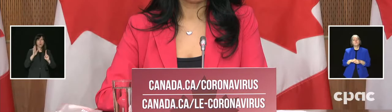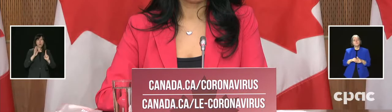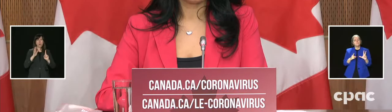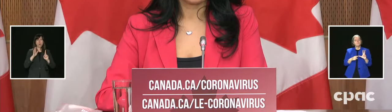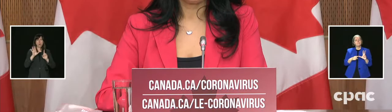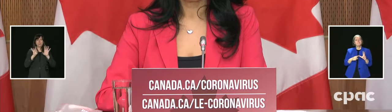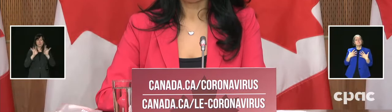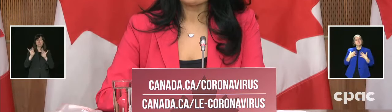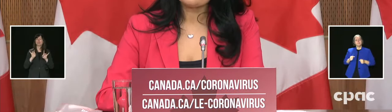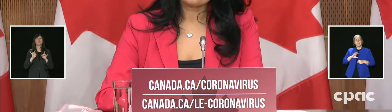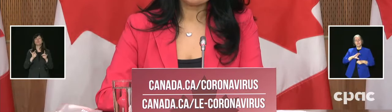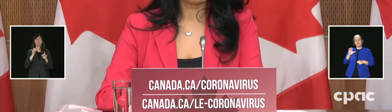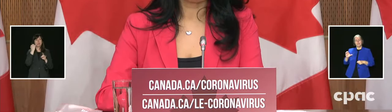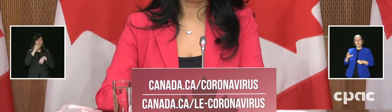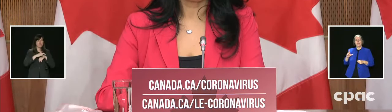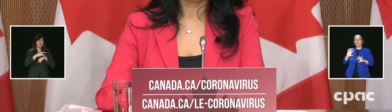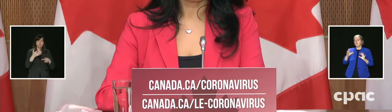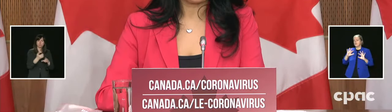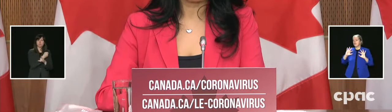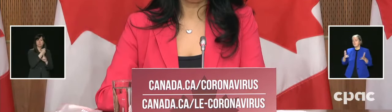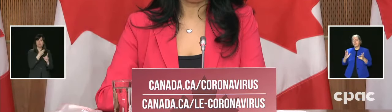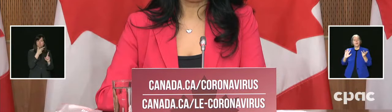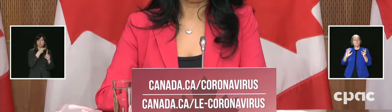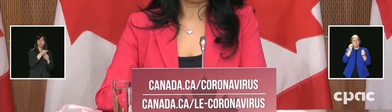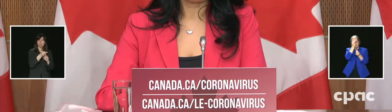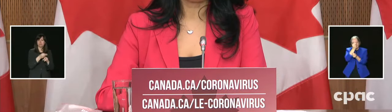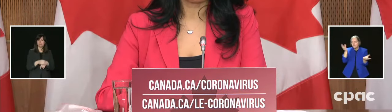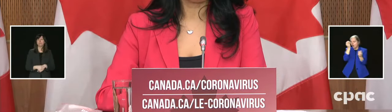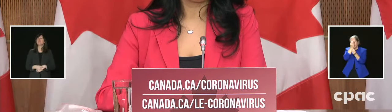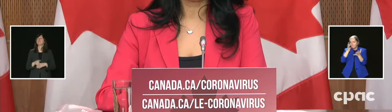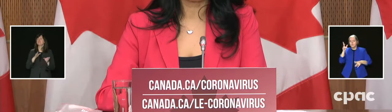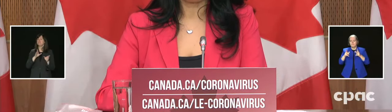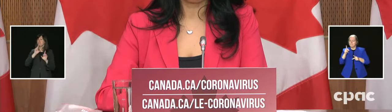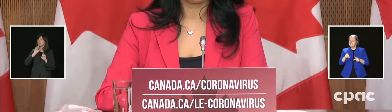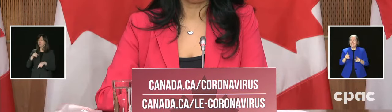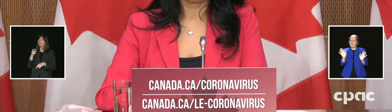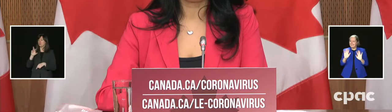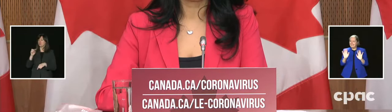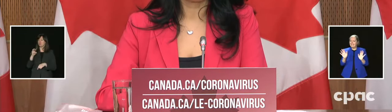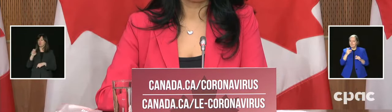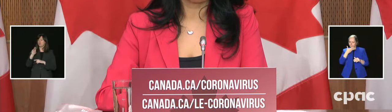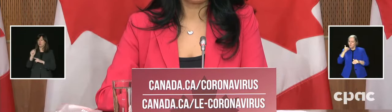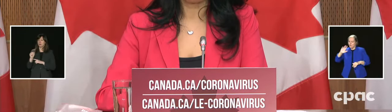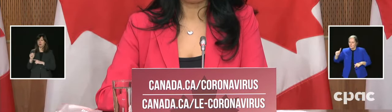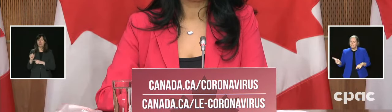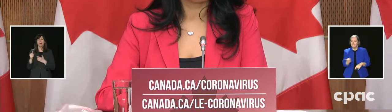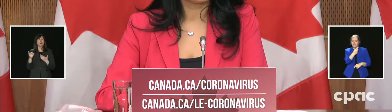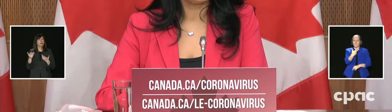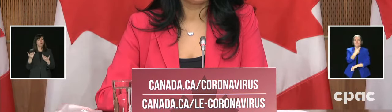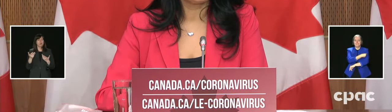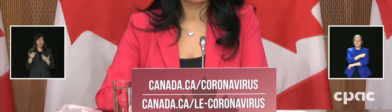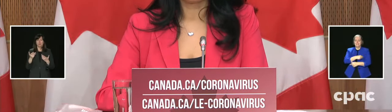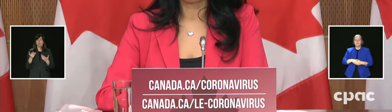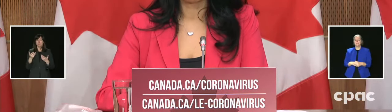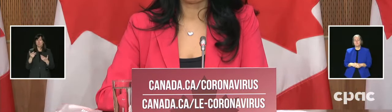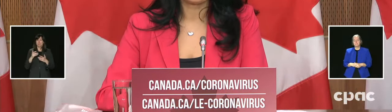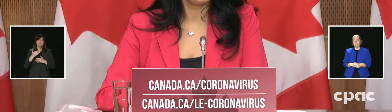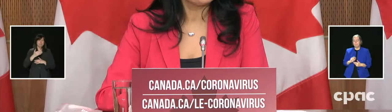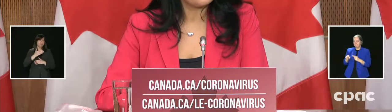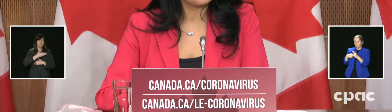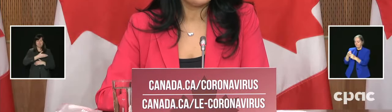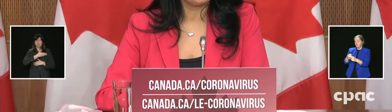potentially? Right. So in terms of vaccine confidence, I mean, that's a key part of it, right? The best vaccine in the world, the